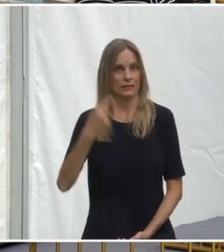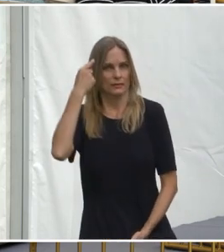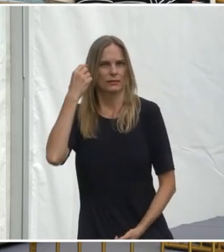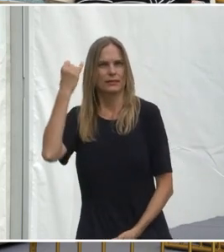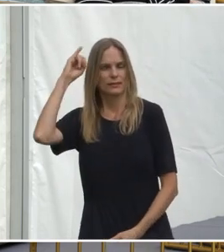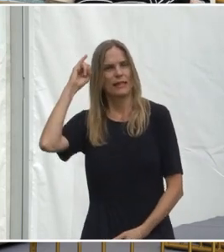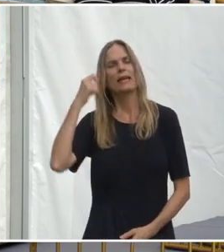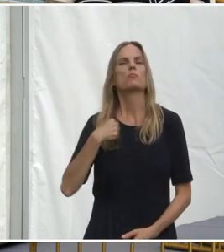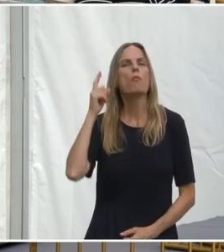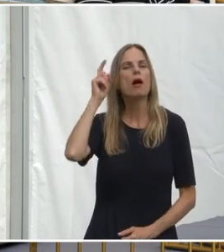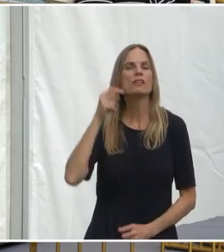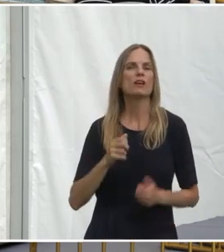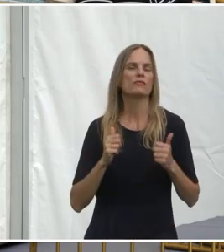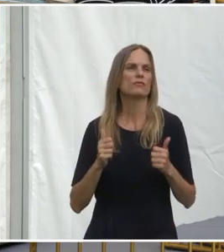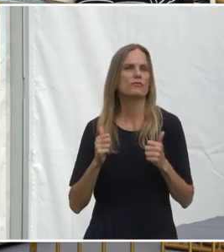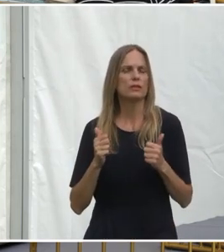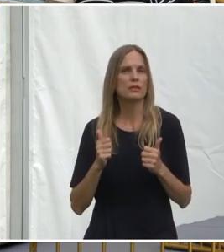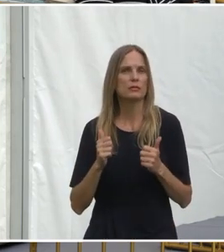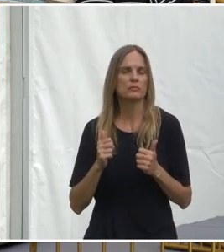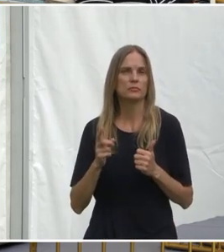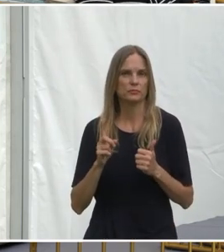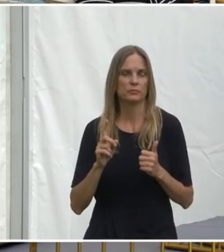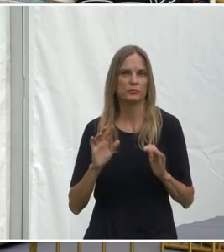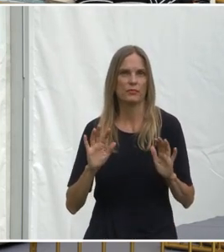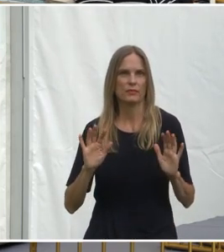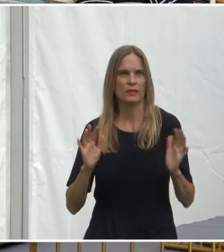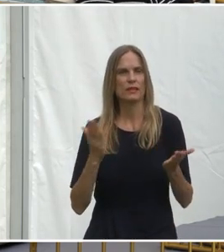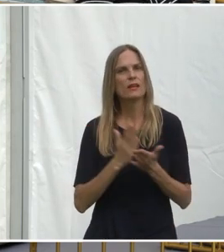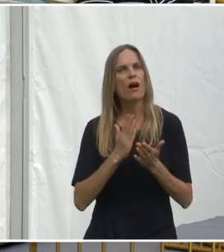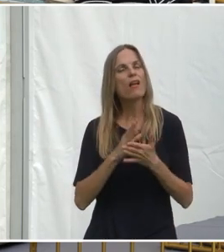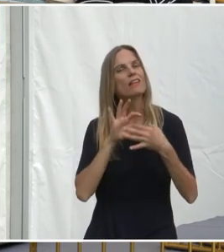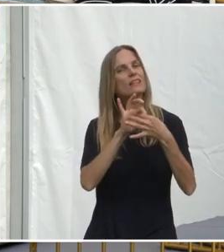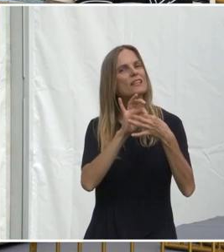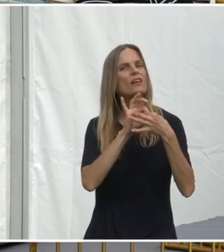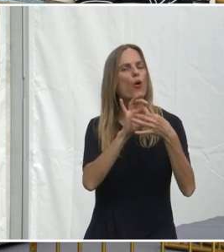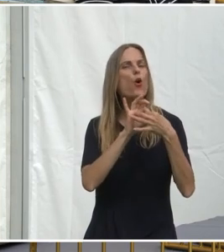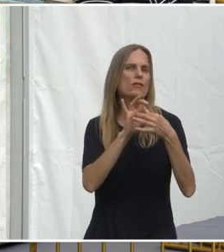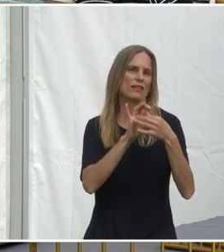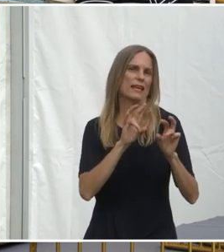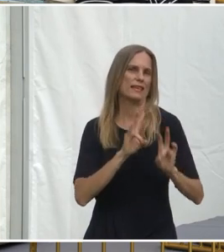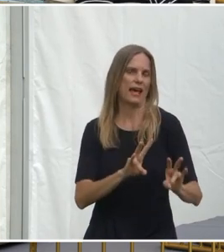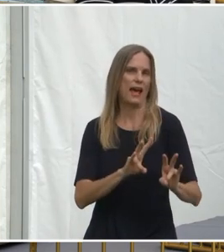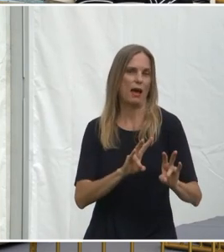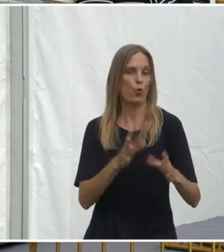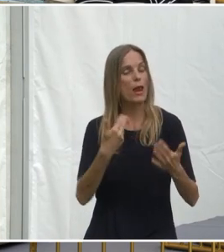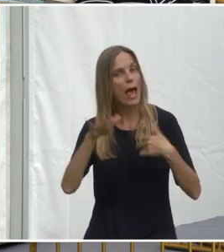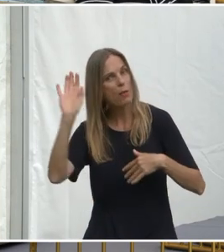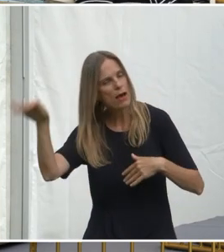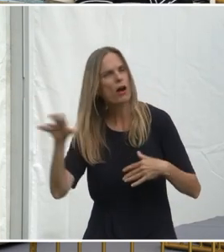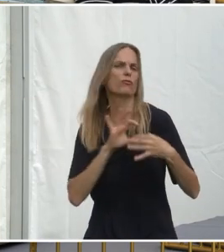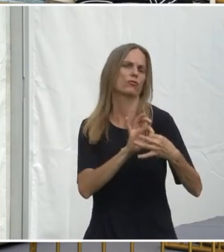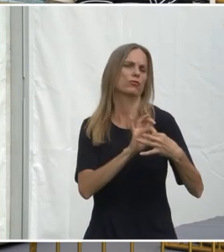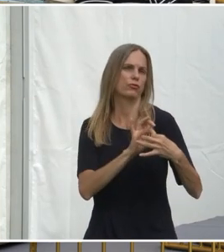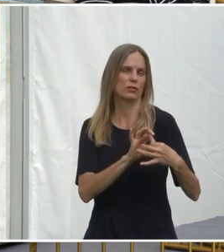I think it's very nice thought also that we always remain connected even we go away. It's not only between the countries, but